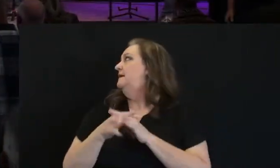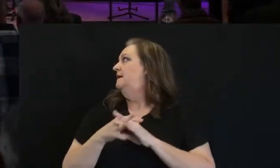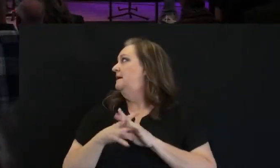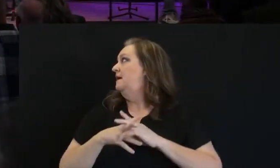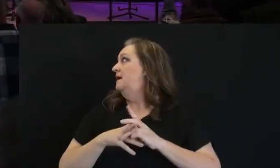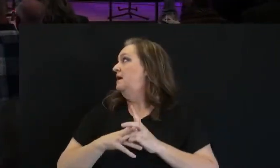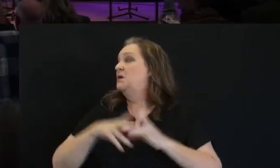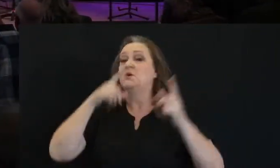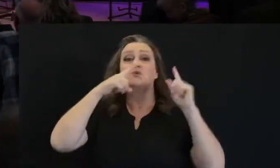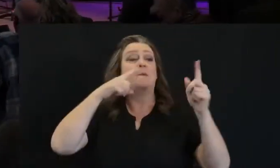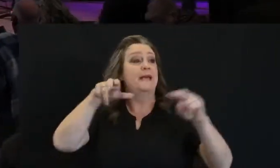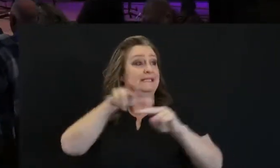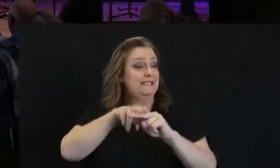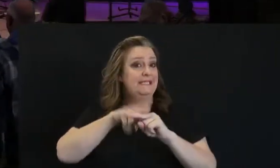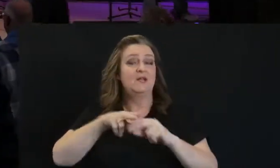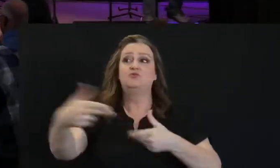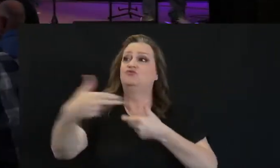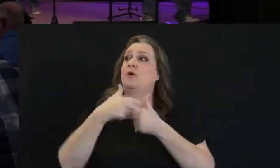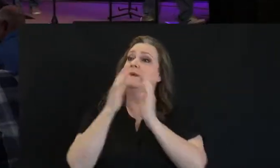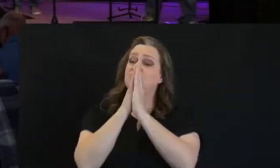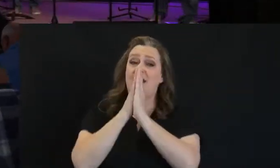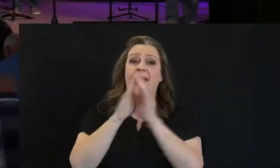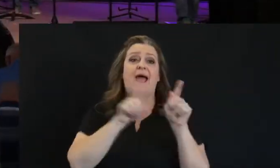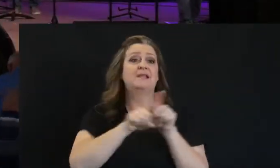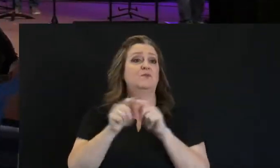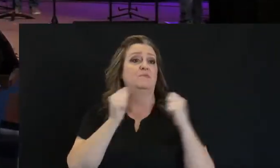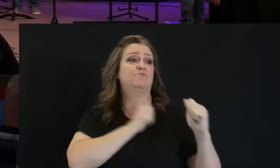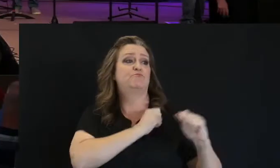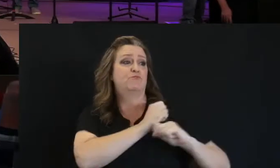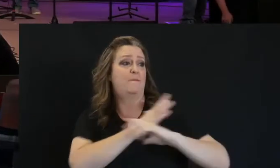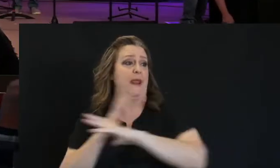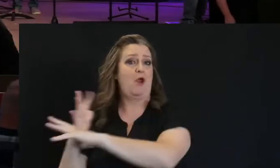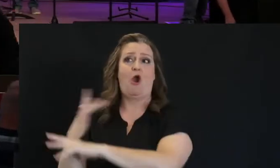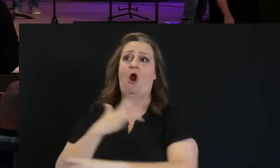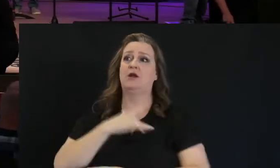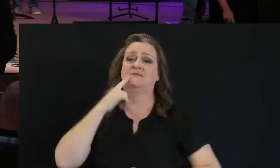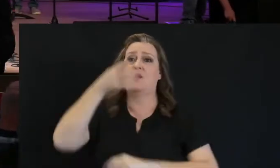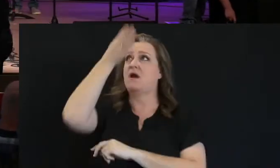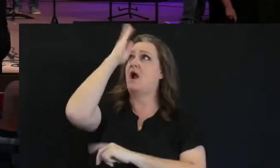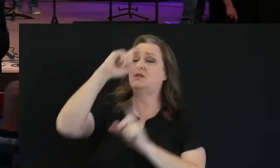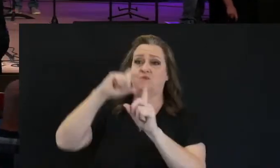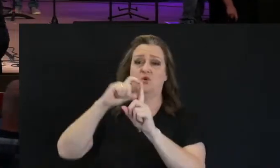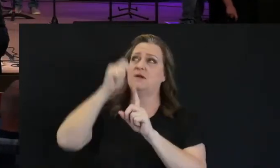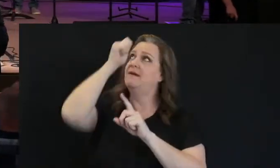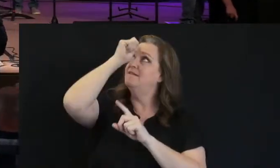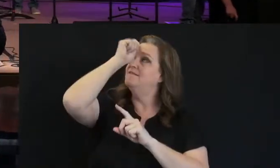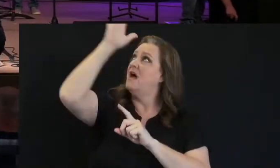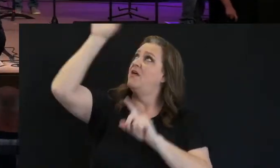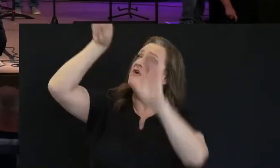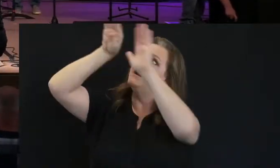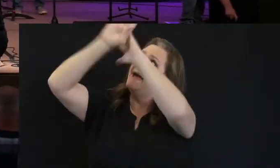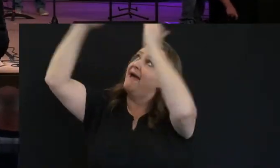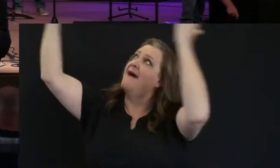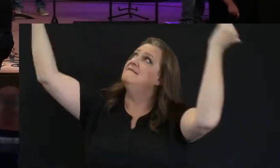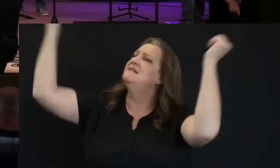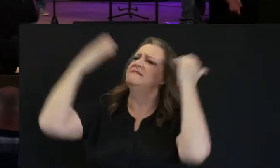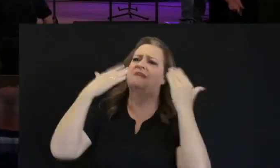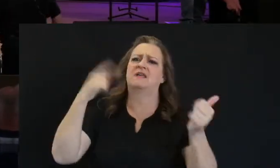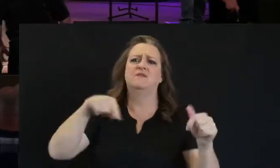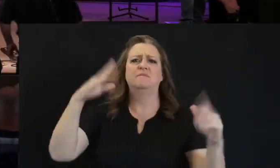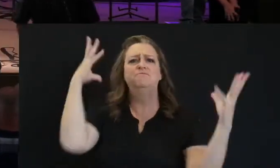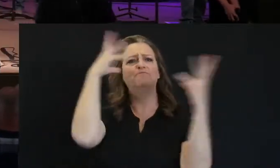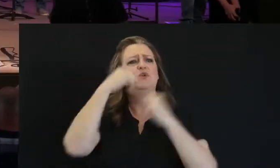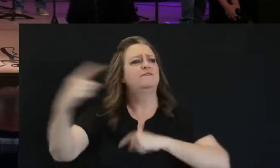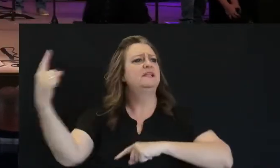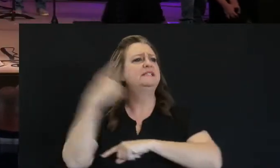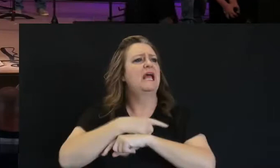Hey, would you go ahead and grab a seat, and would you join me in prayer as we prepare our hearts for God's word? Well, Father in heaven, we thank you for this beautiful day, and God,